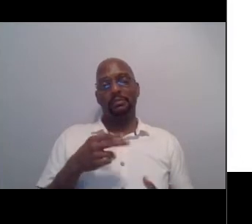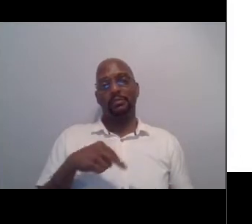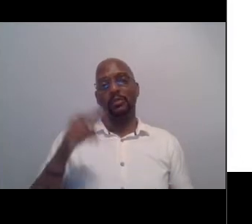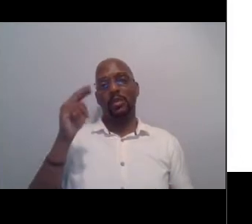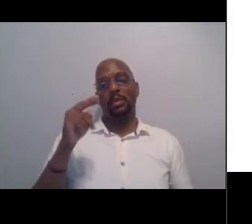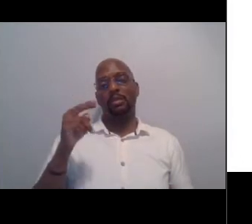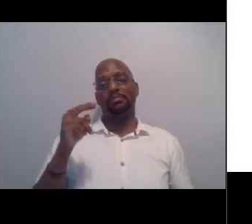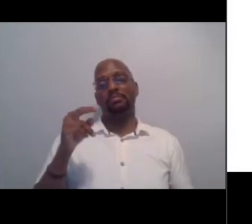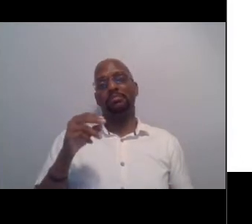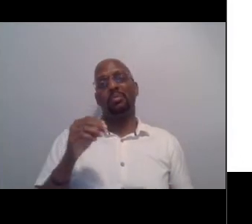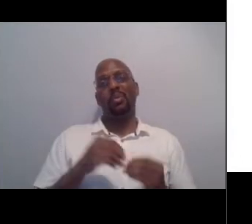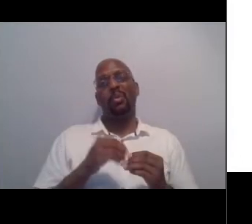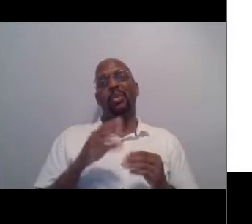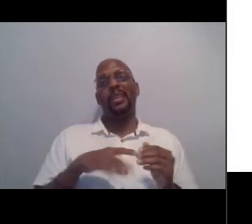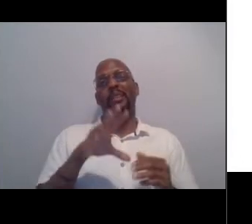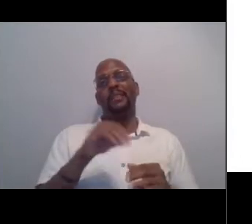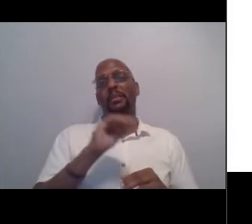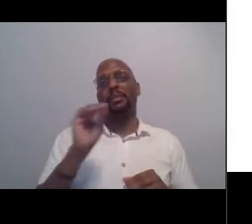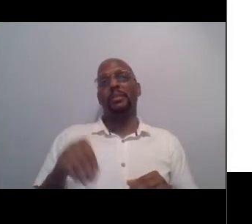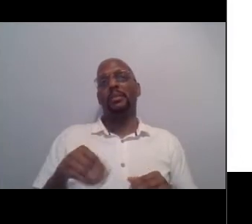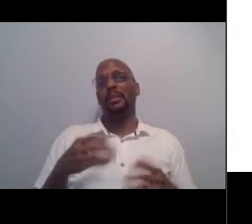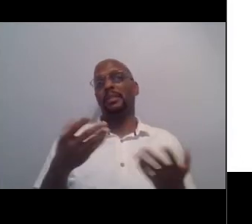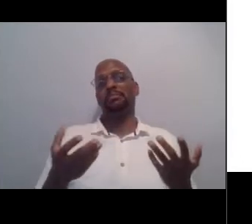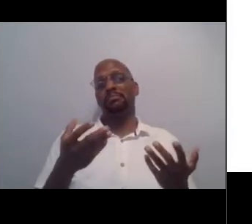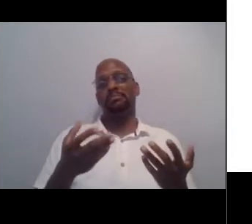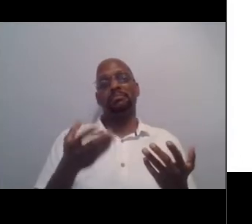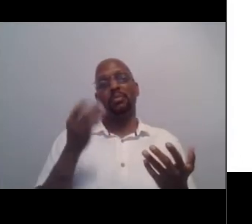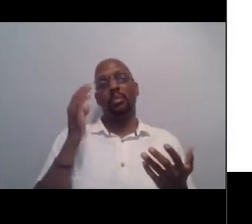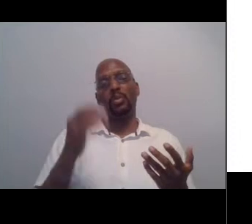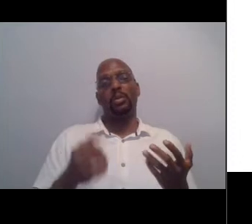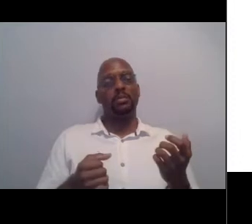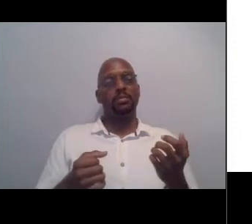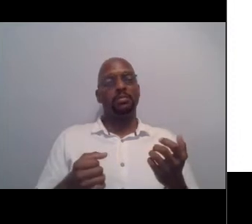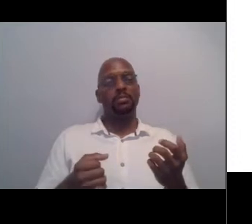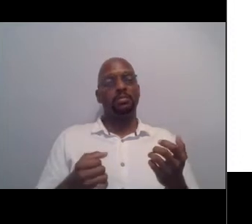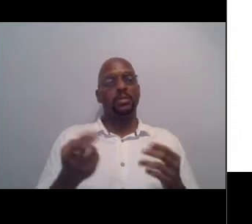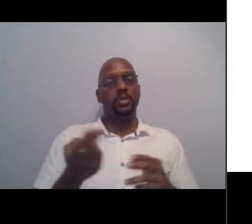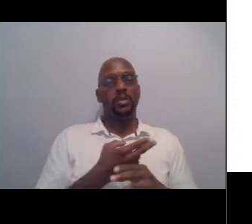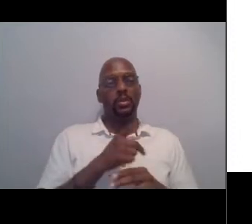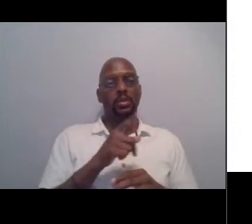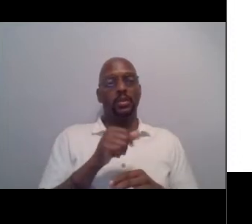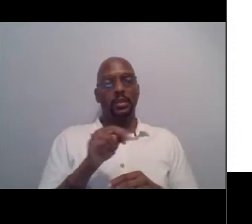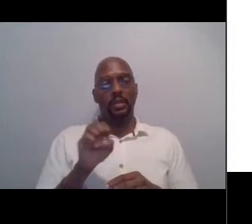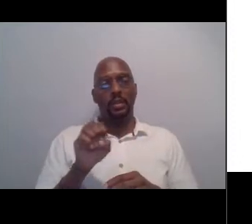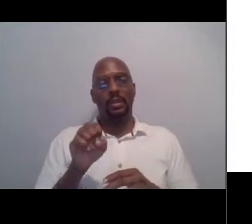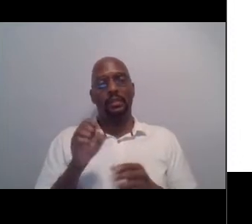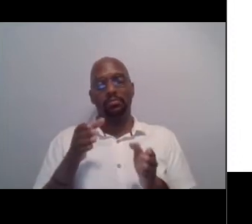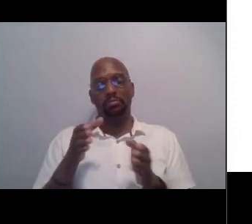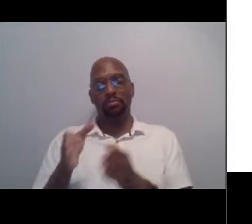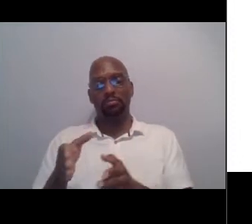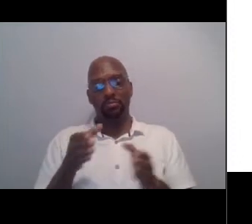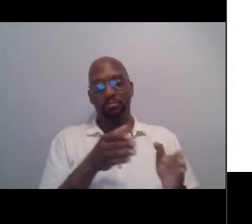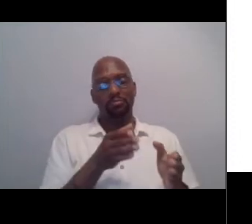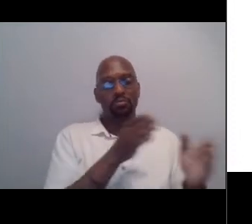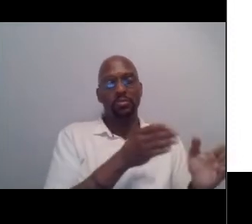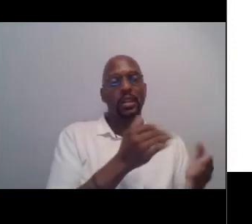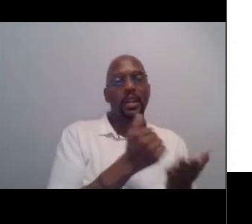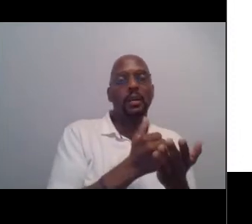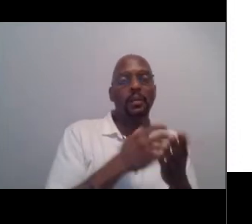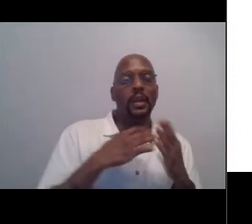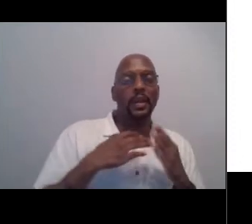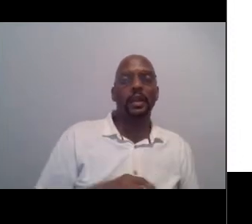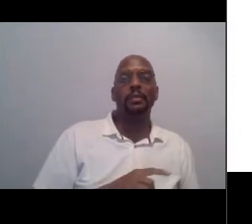50% of drivers are getting in to these lanes to get their customers to where they're going